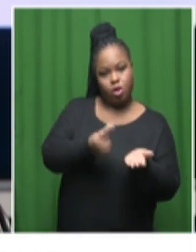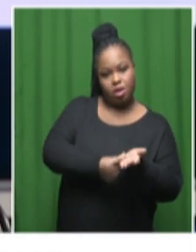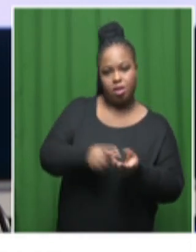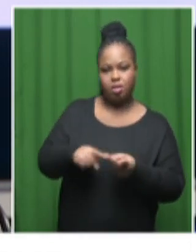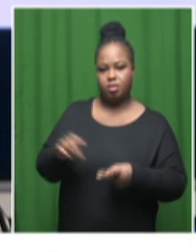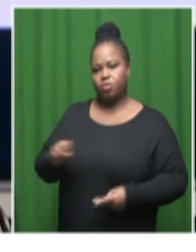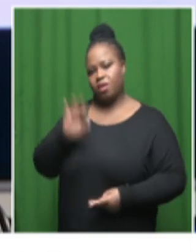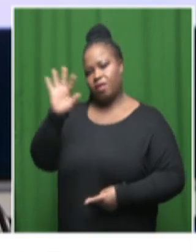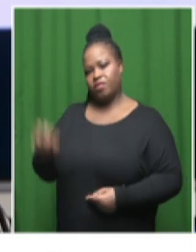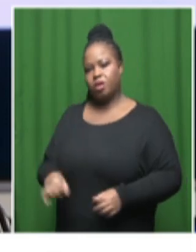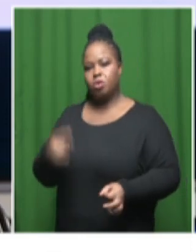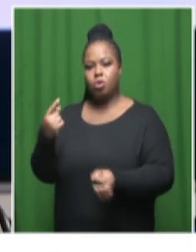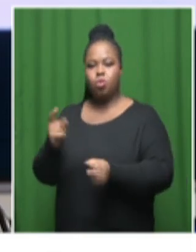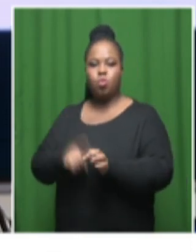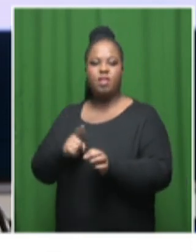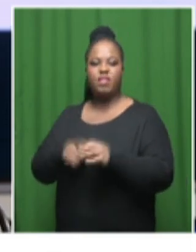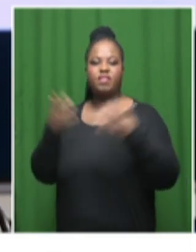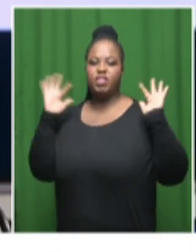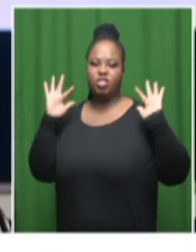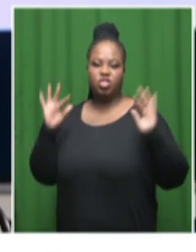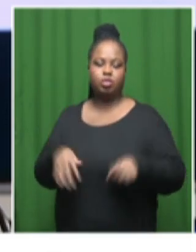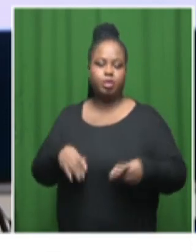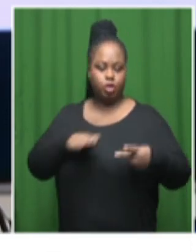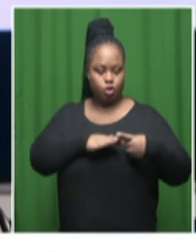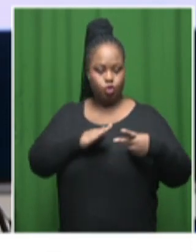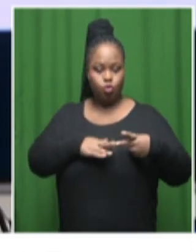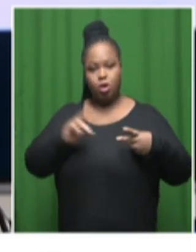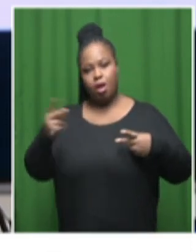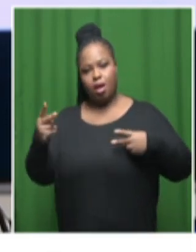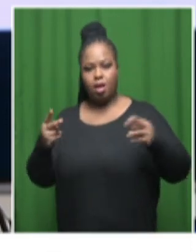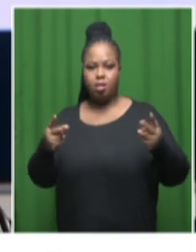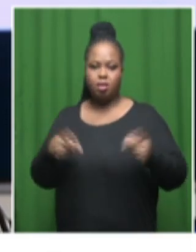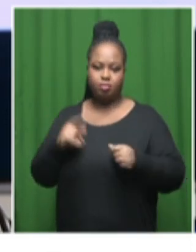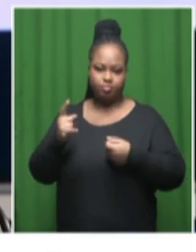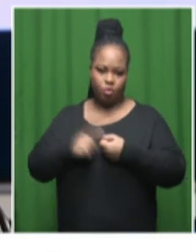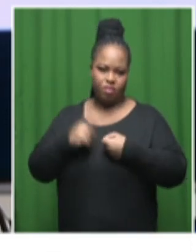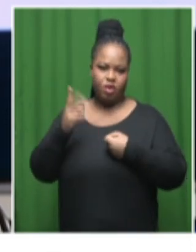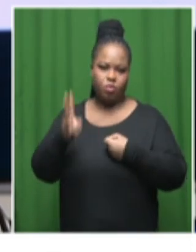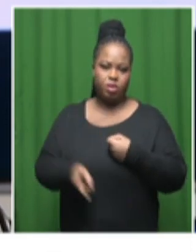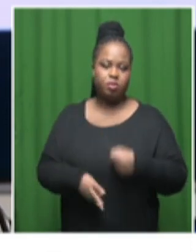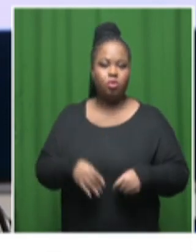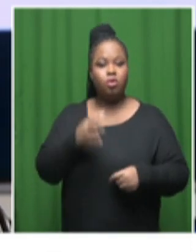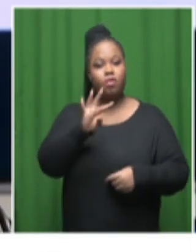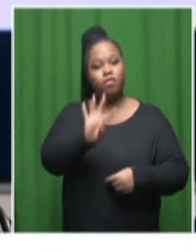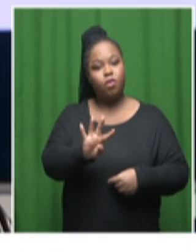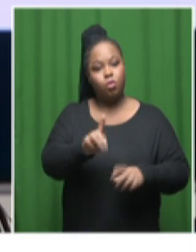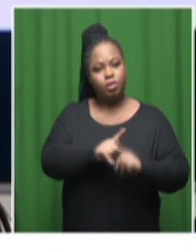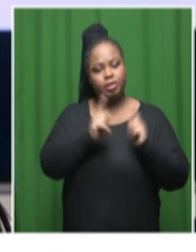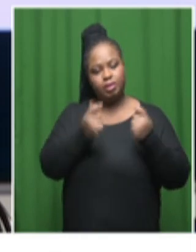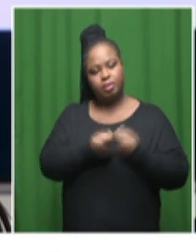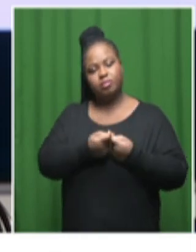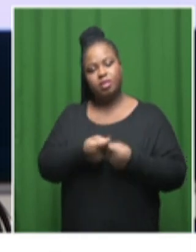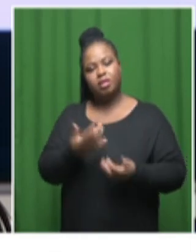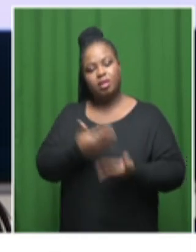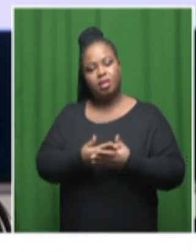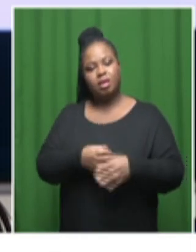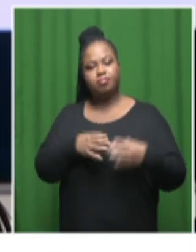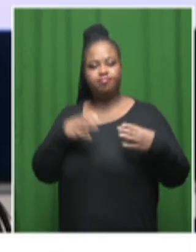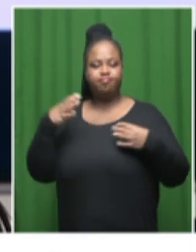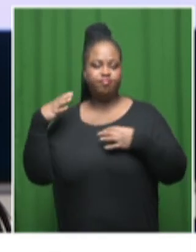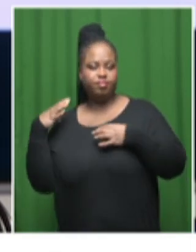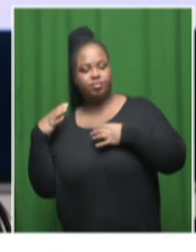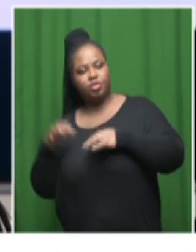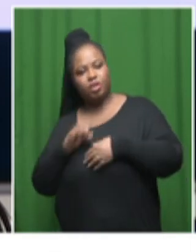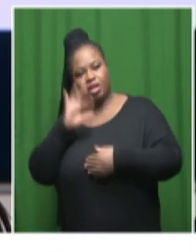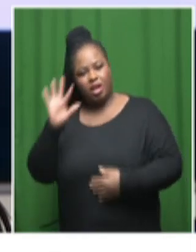already qualified. The two other teams are going to qualify. So by the end of this tournament, we'll have 4 teams that will carry the hopes of Africa on their shoulders